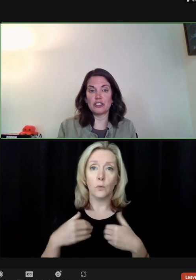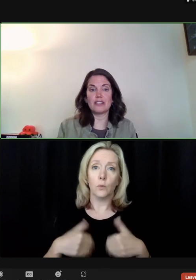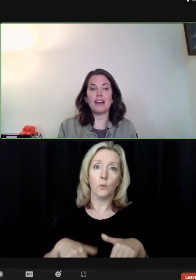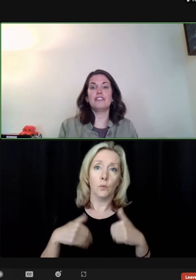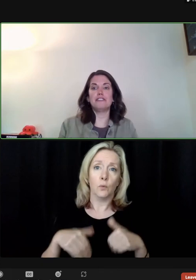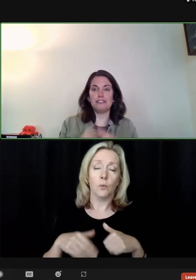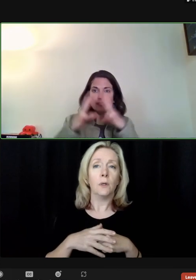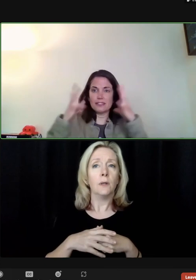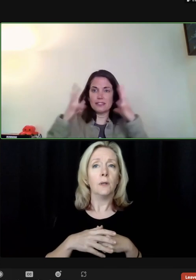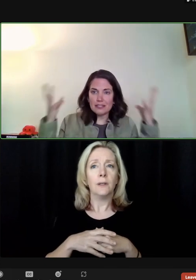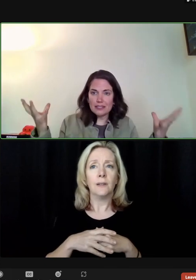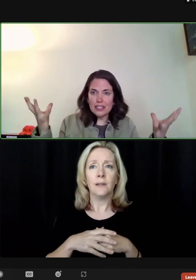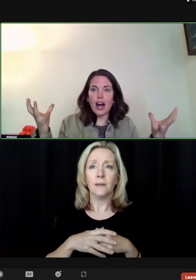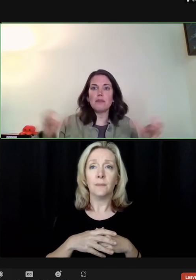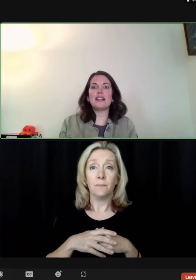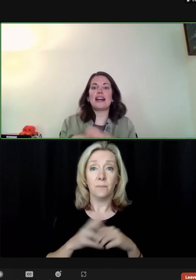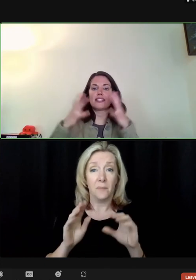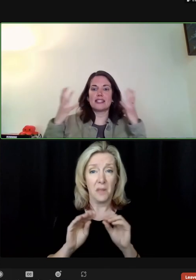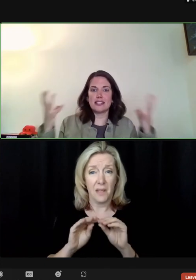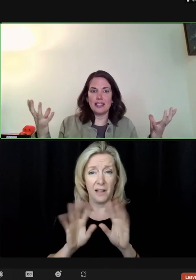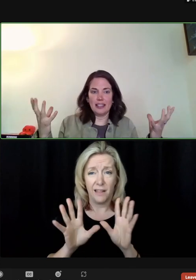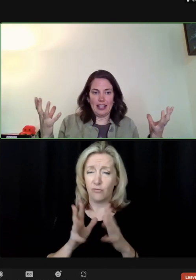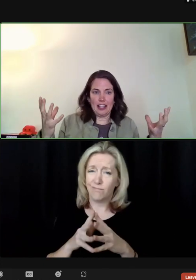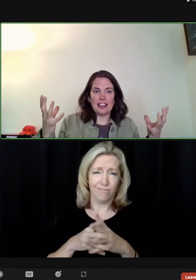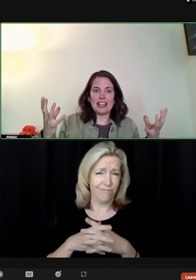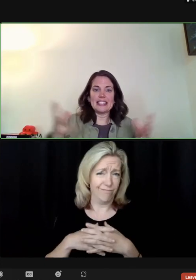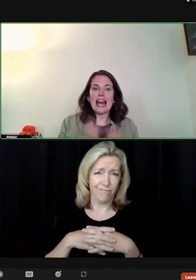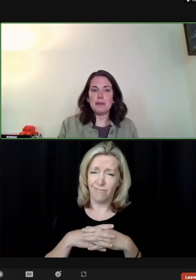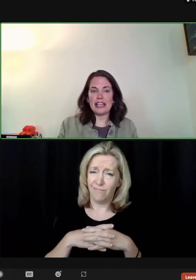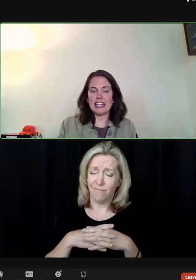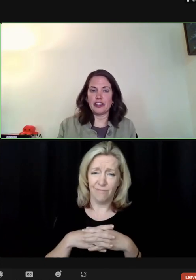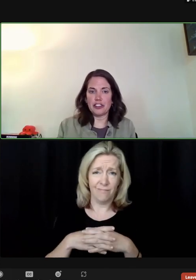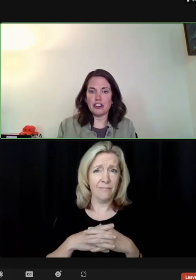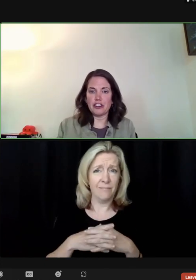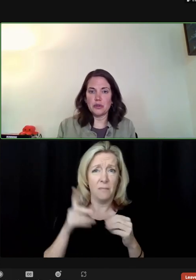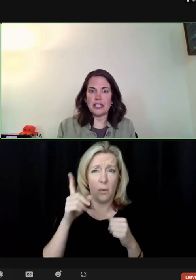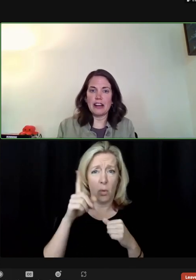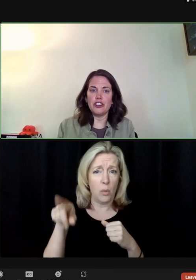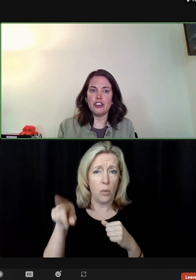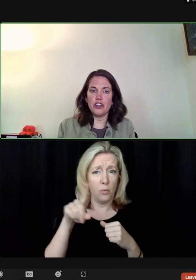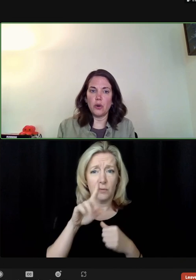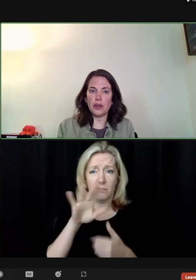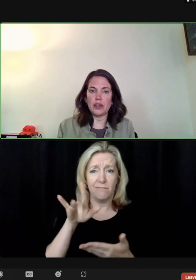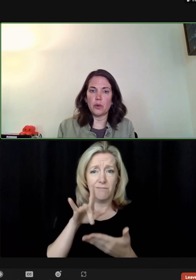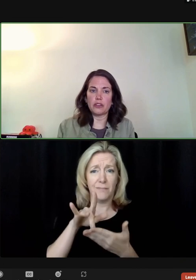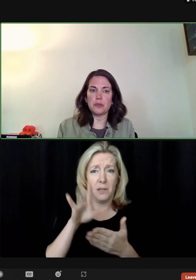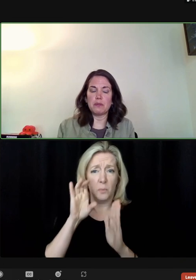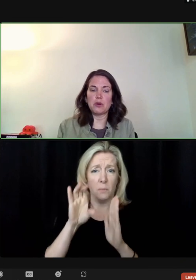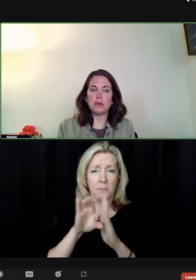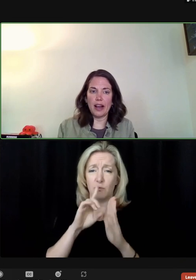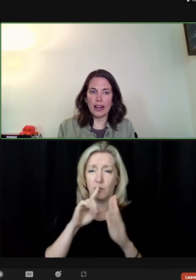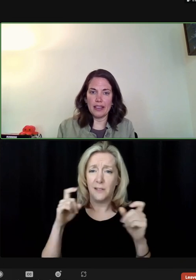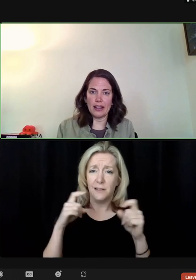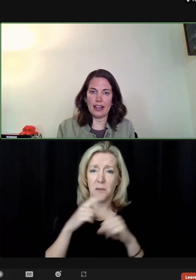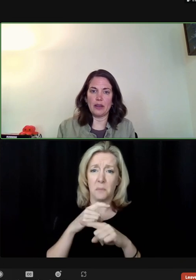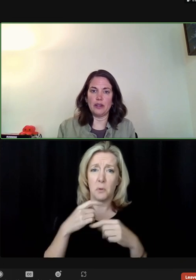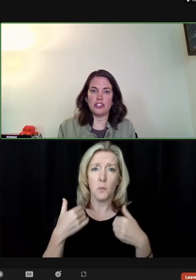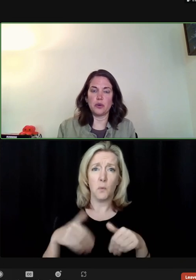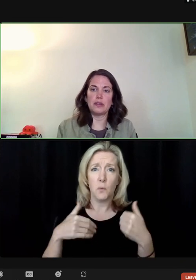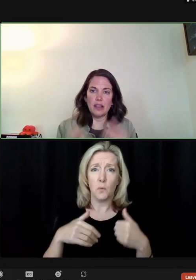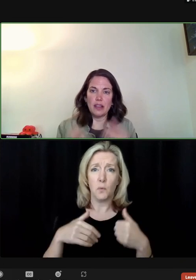So there's a lot of complex things happening here that our students have to know in order to be able to